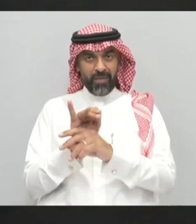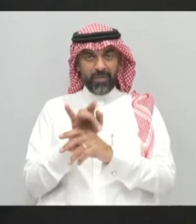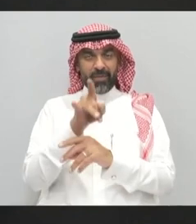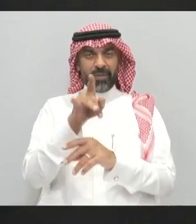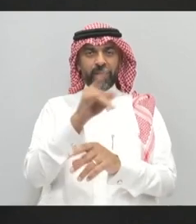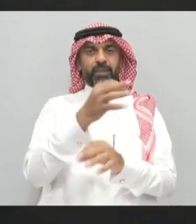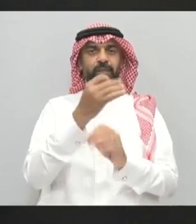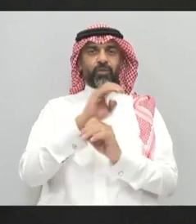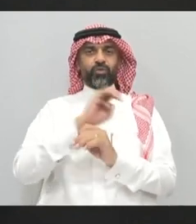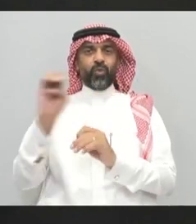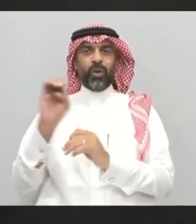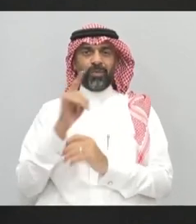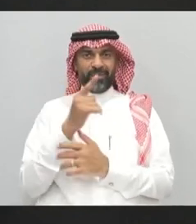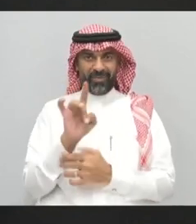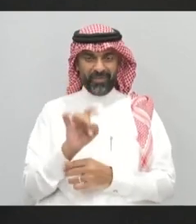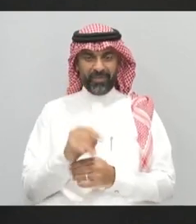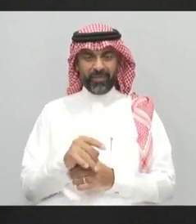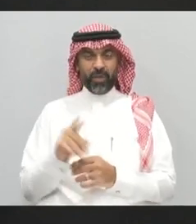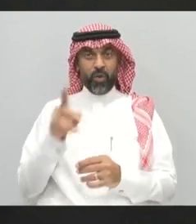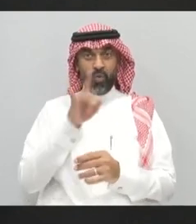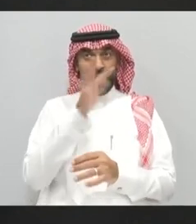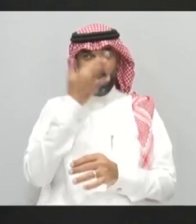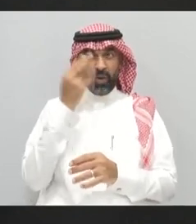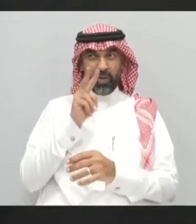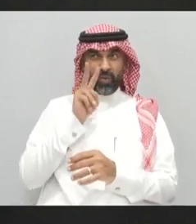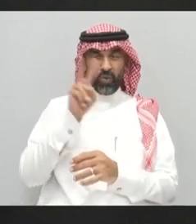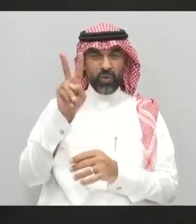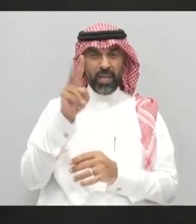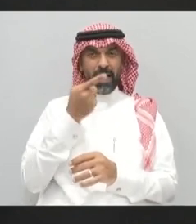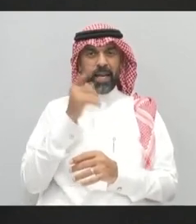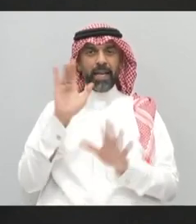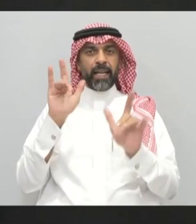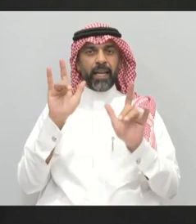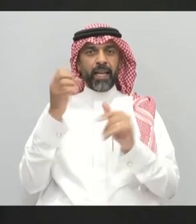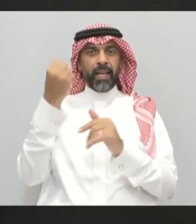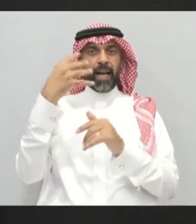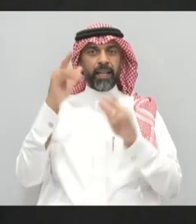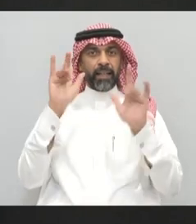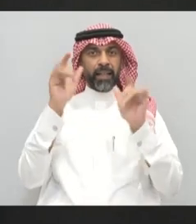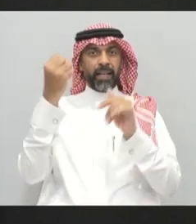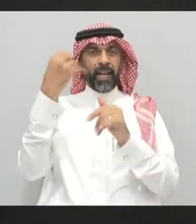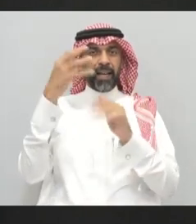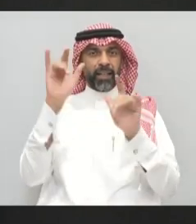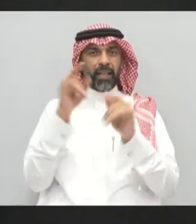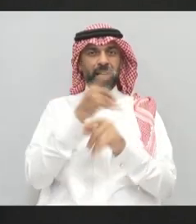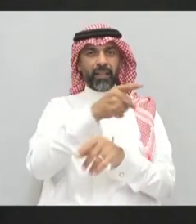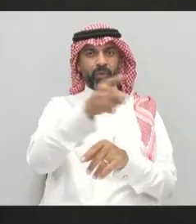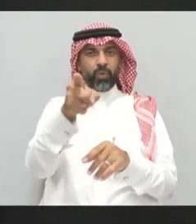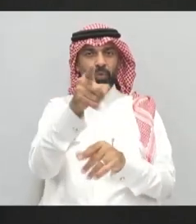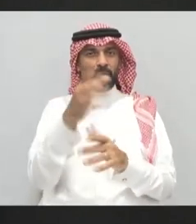to say, when you see a green light, green light, green light,